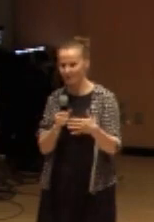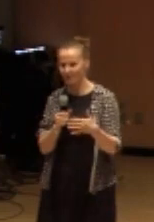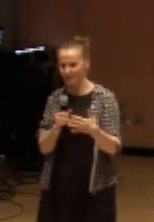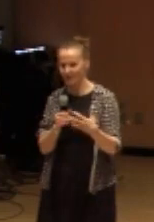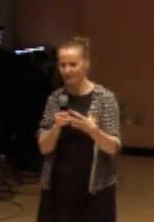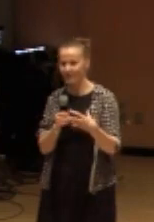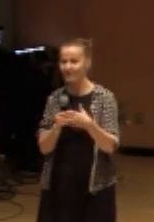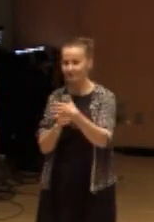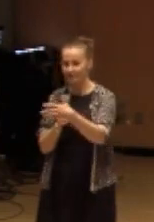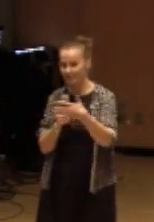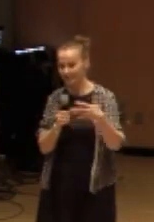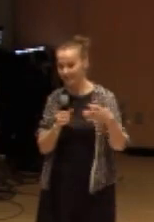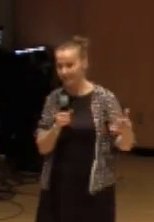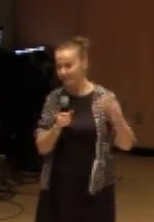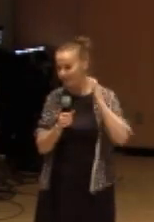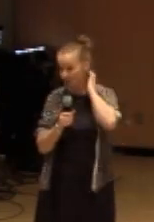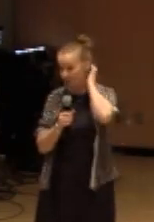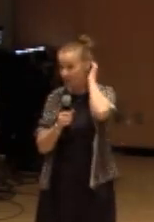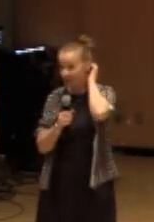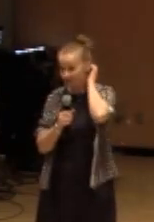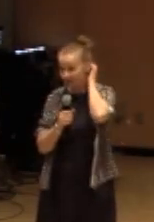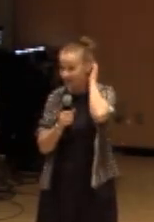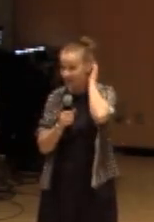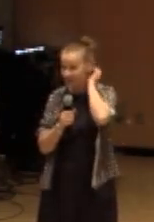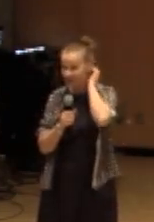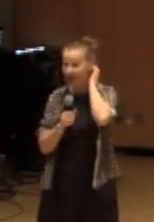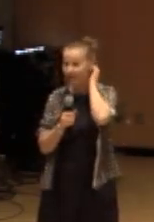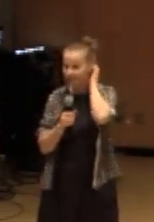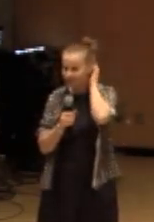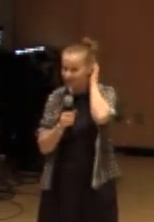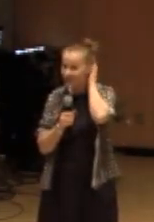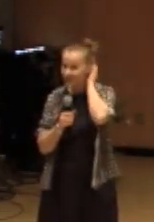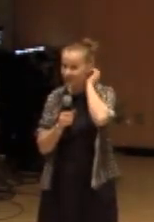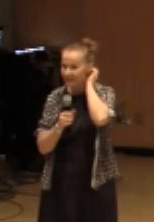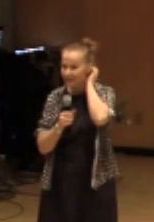experience too is that I felt the shifts much greater